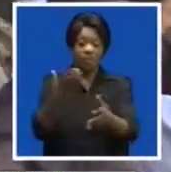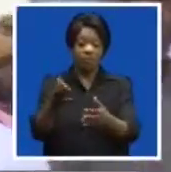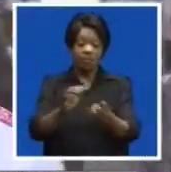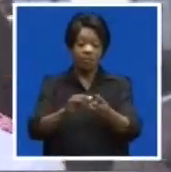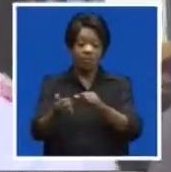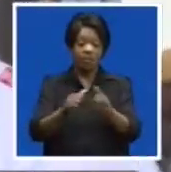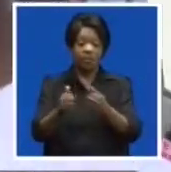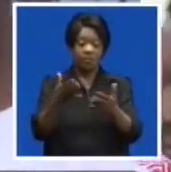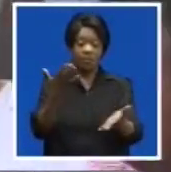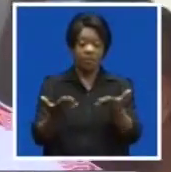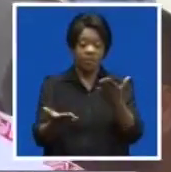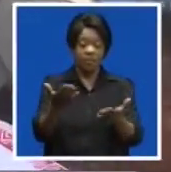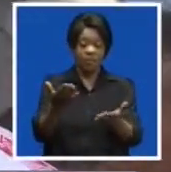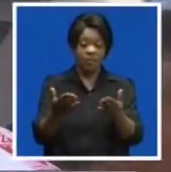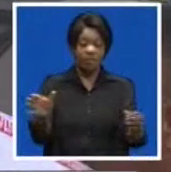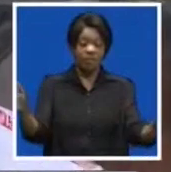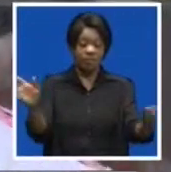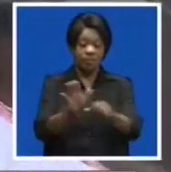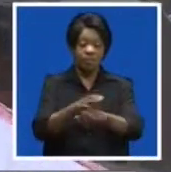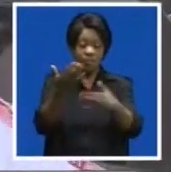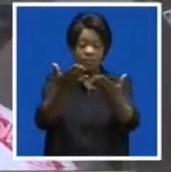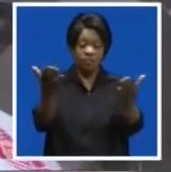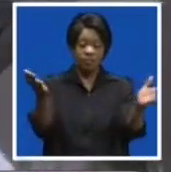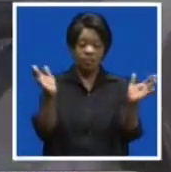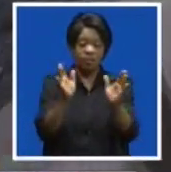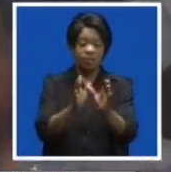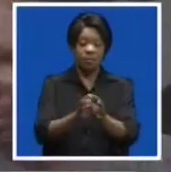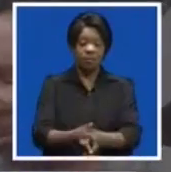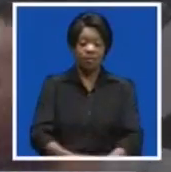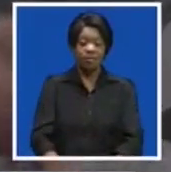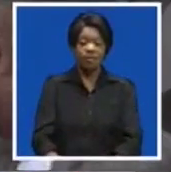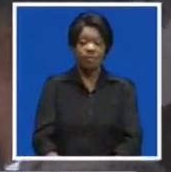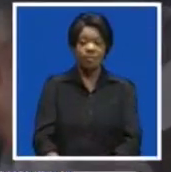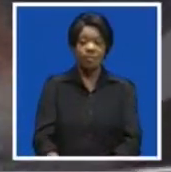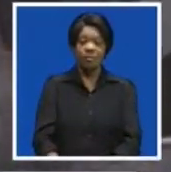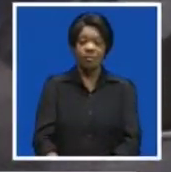game, which was filled with controversy.